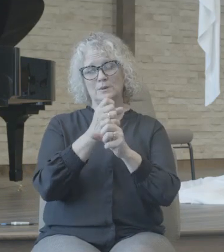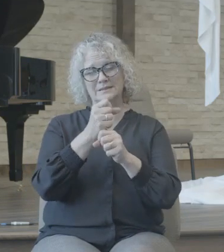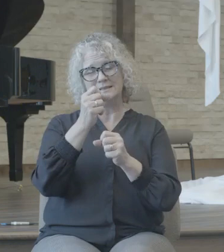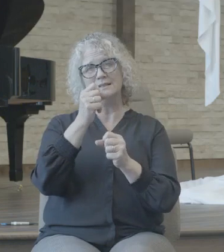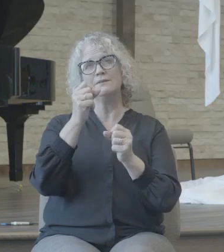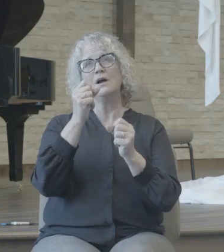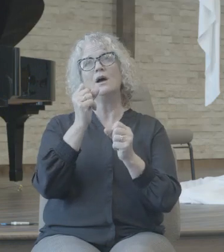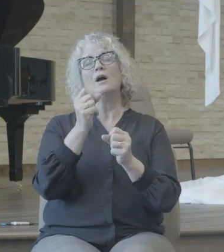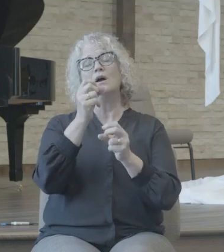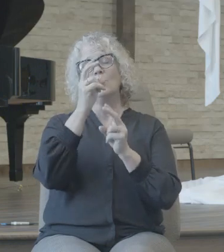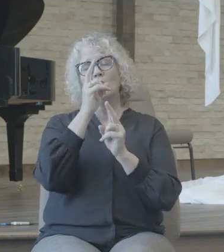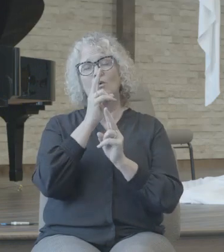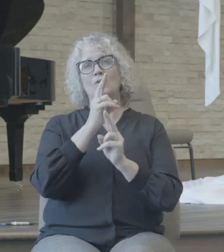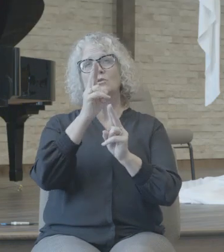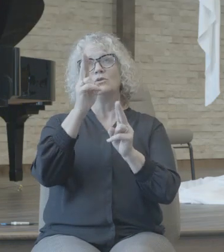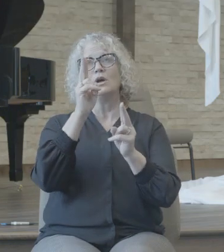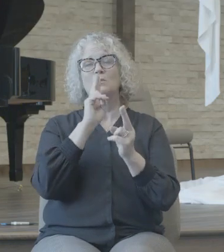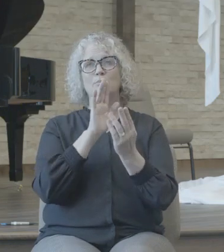praise.